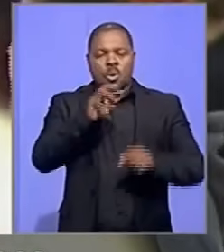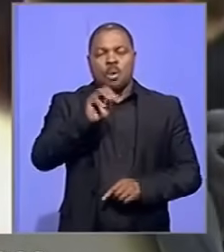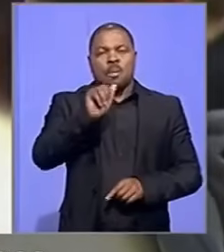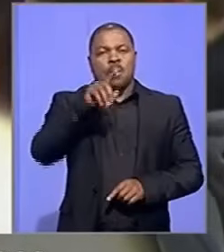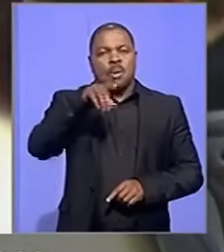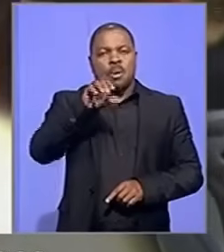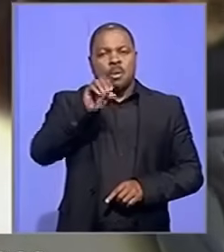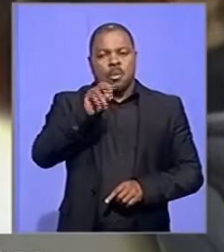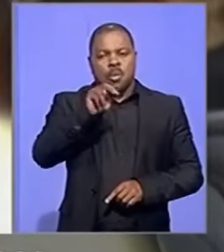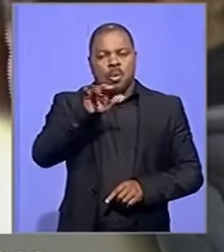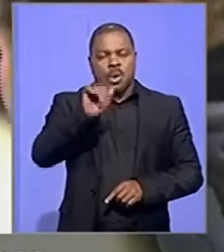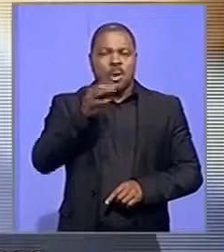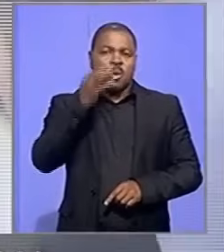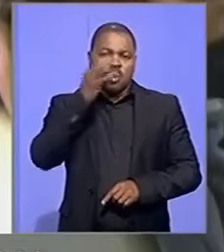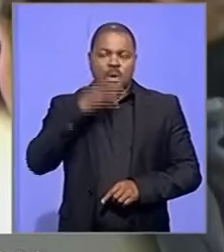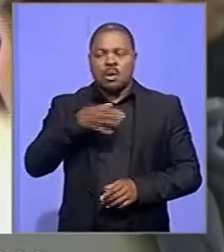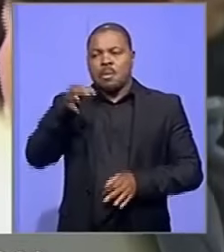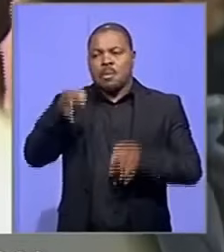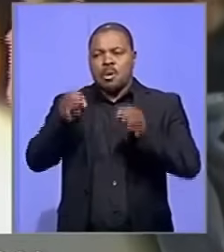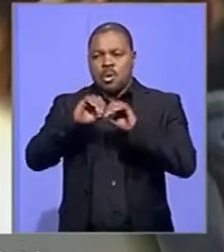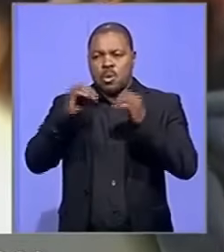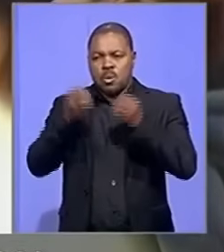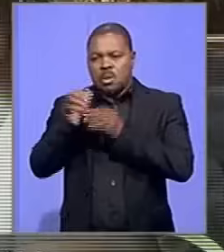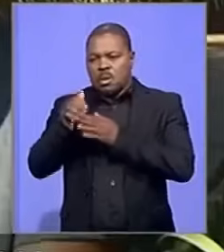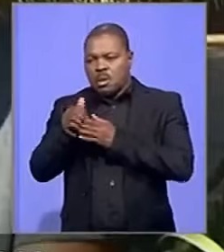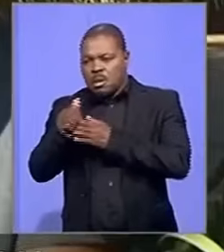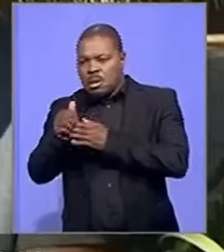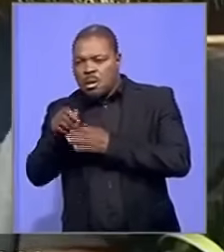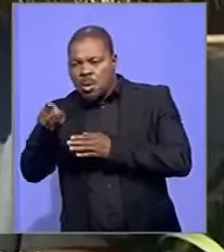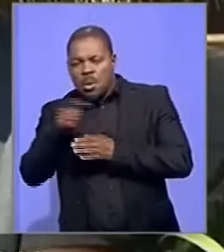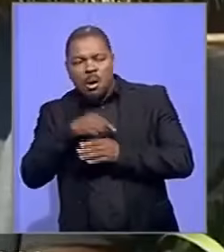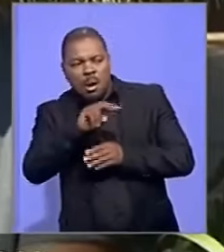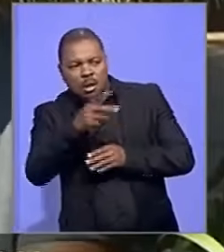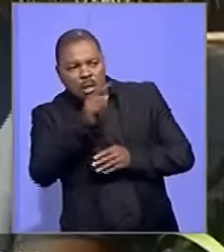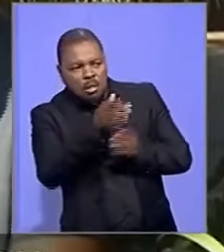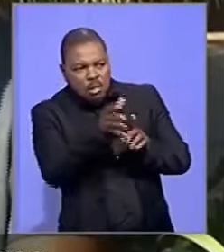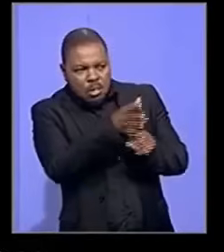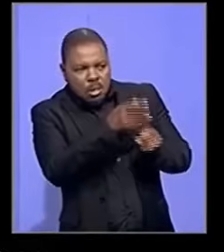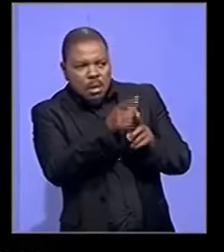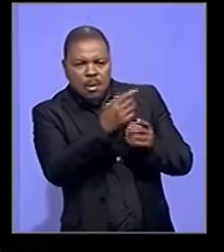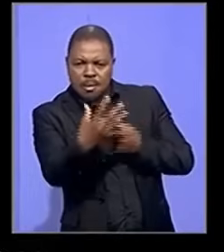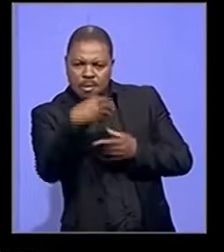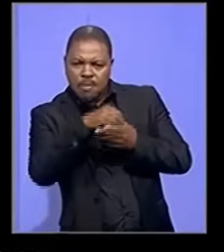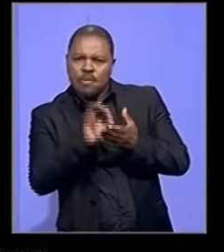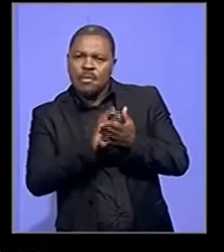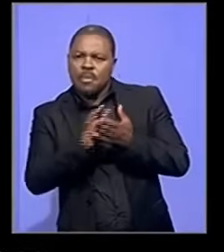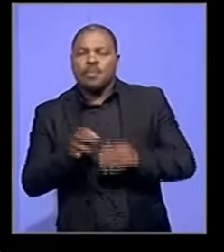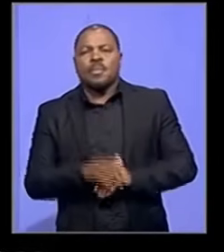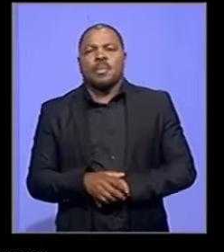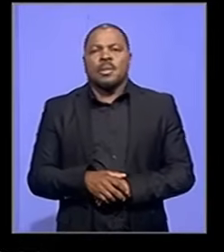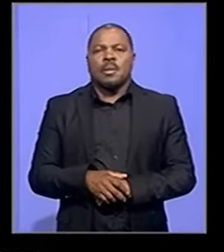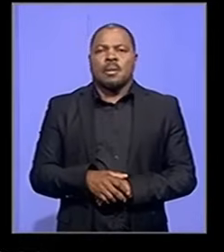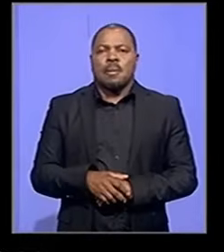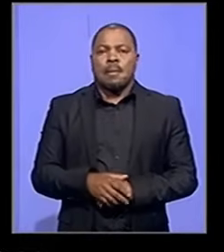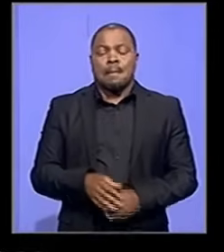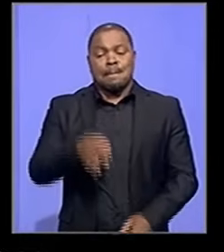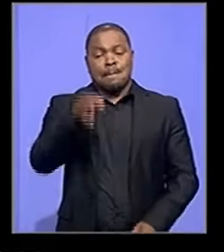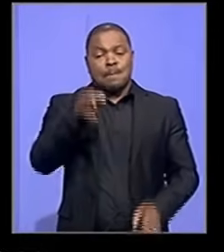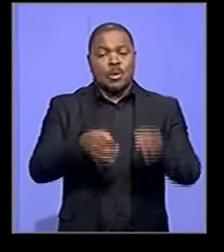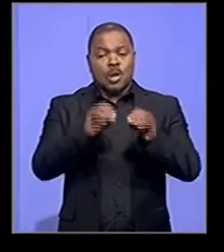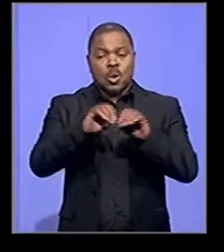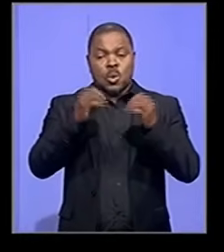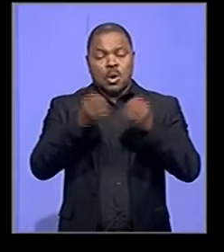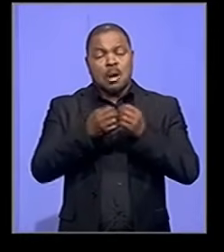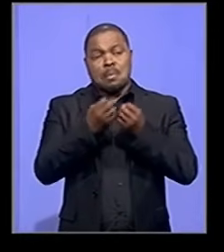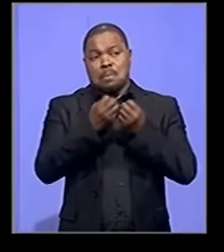mentši ya dipolotiki e etilwe pele ke baswa bao ba hweditšego ba bangwe go vouta ka bontši. Most of these political parties are